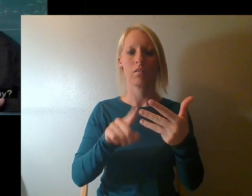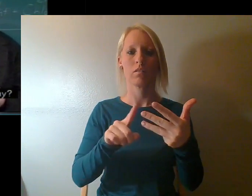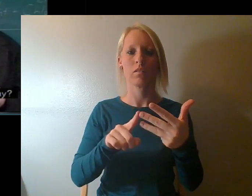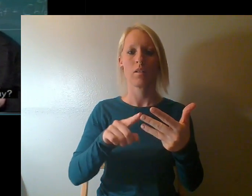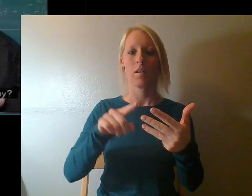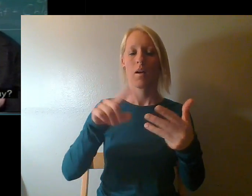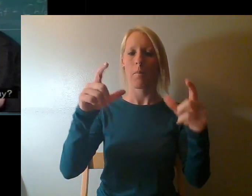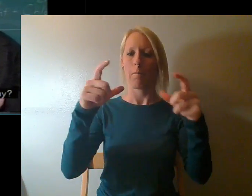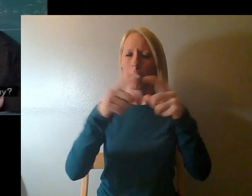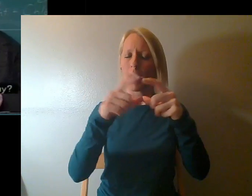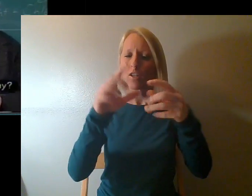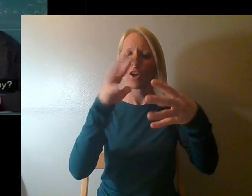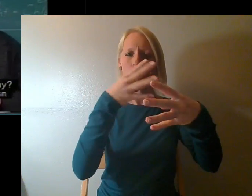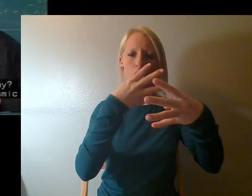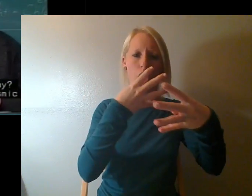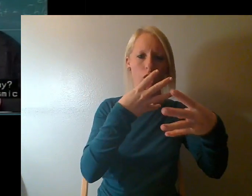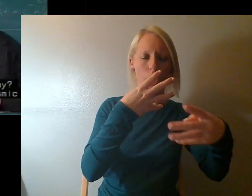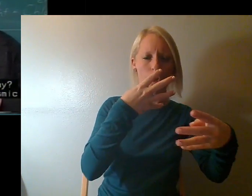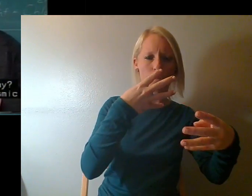lysosomes, okay, the